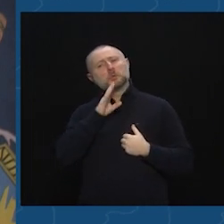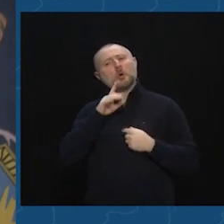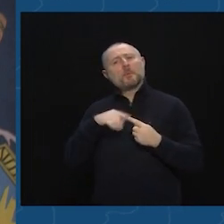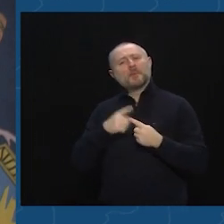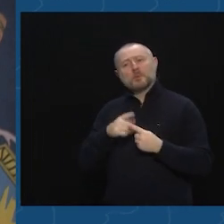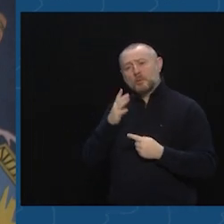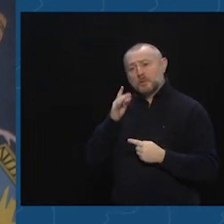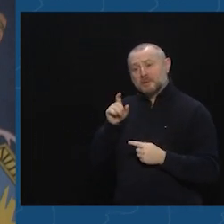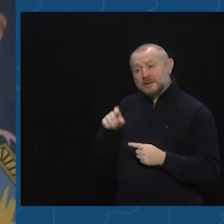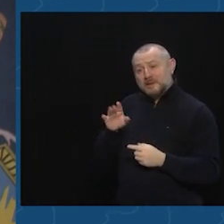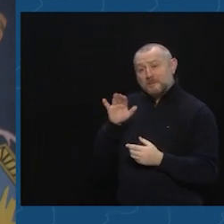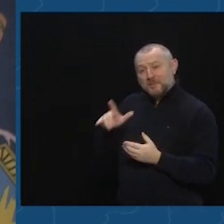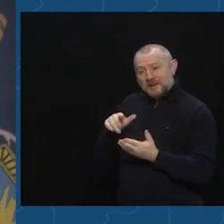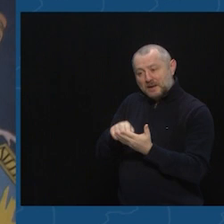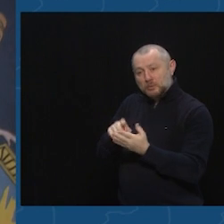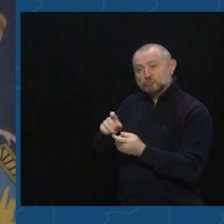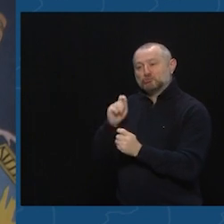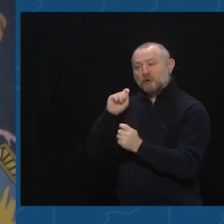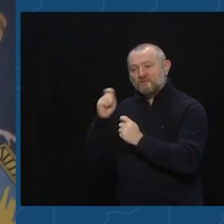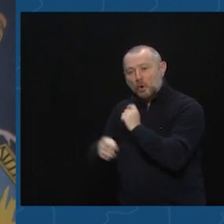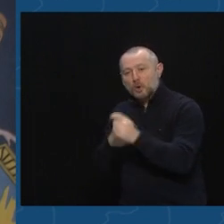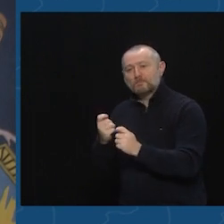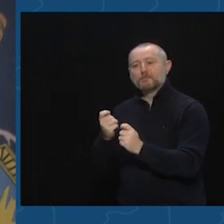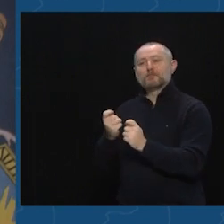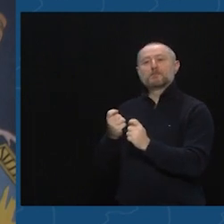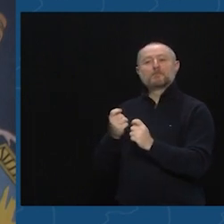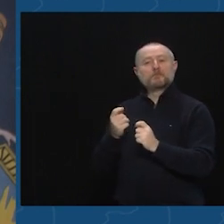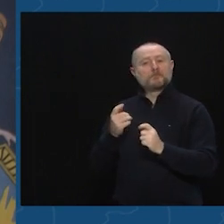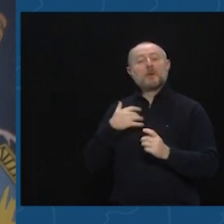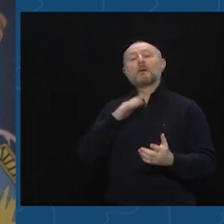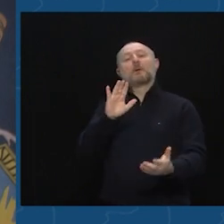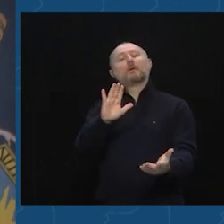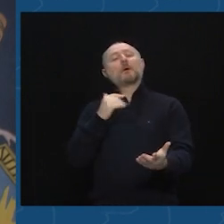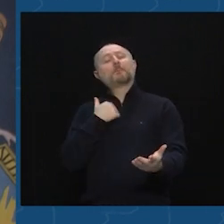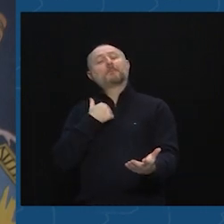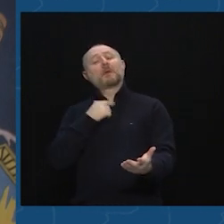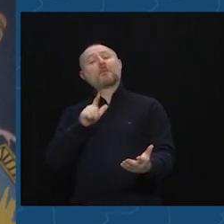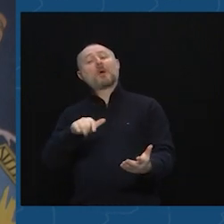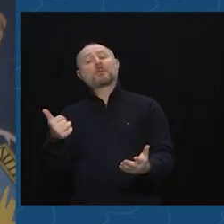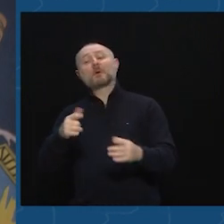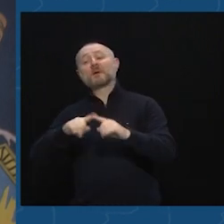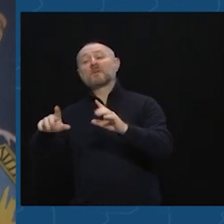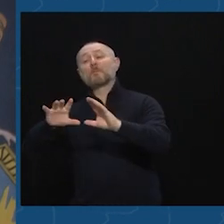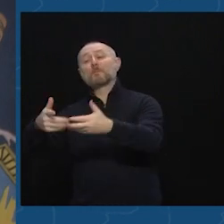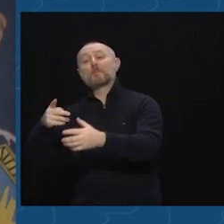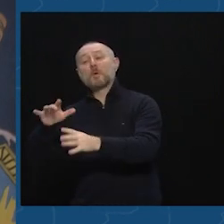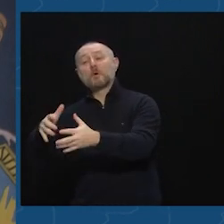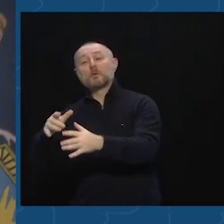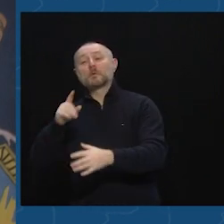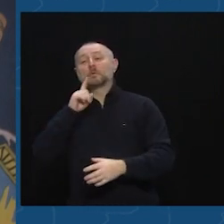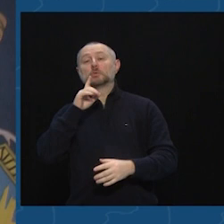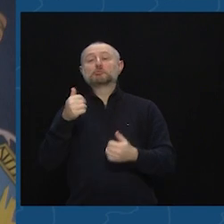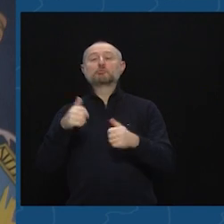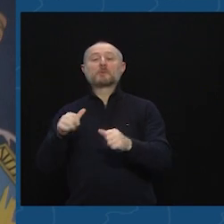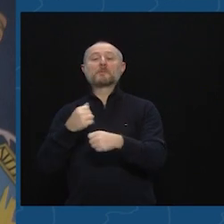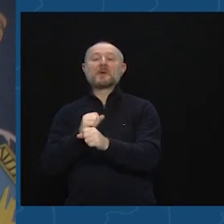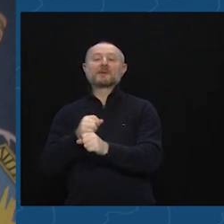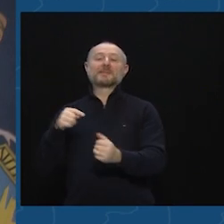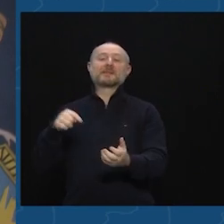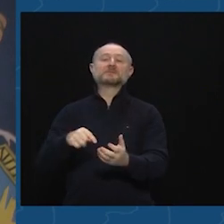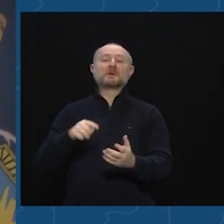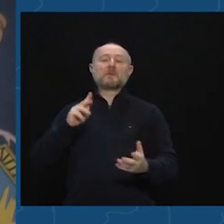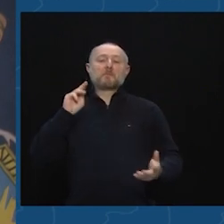that others who are trying to politicize this and the other party don't seem to acknowledge why there was a need for change. You had two